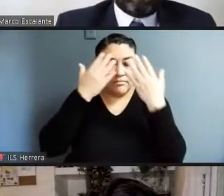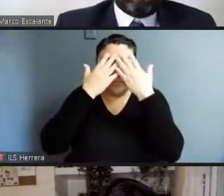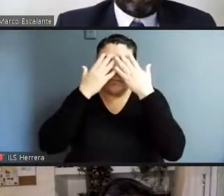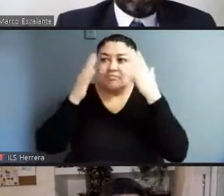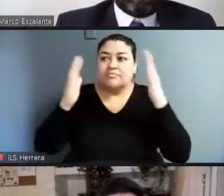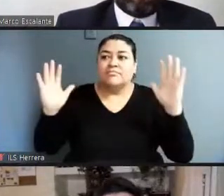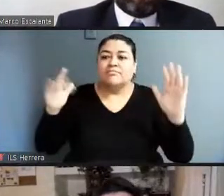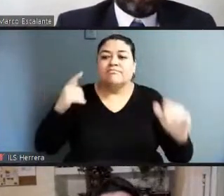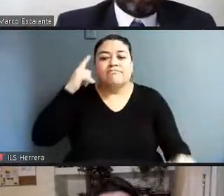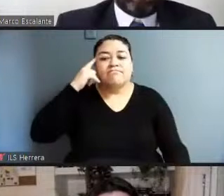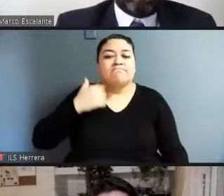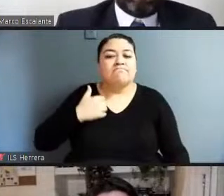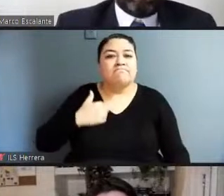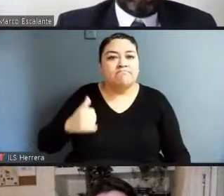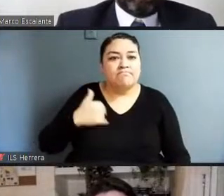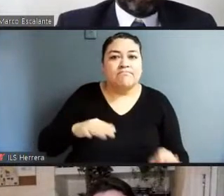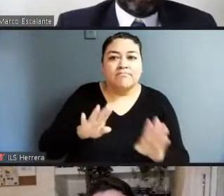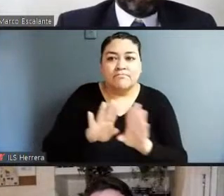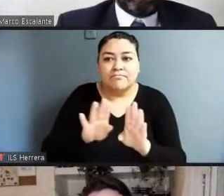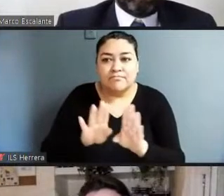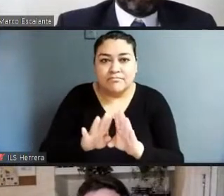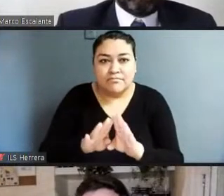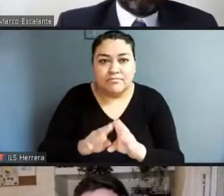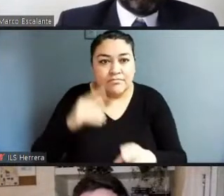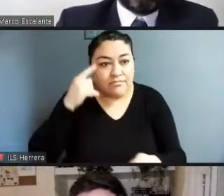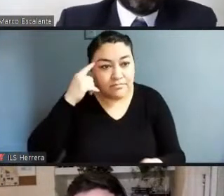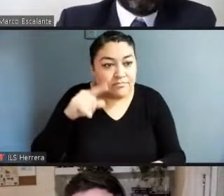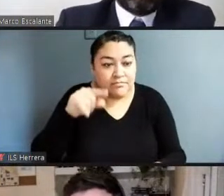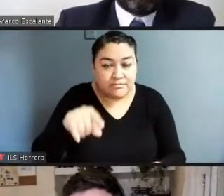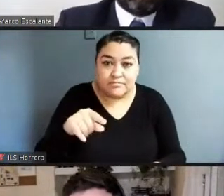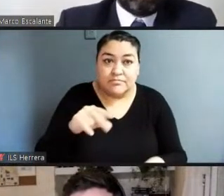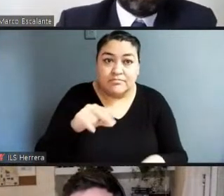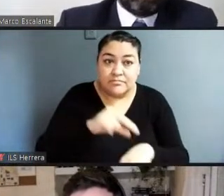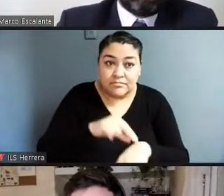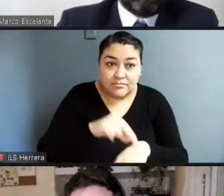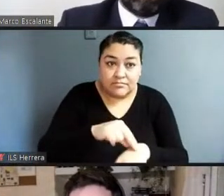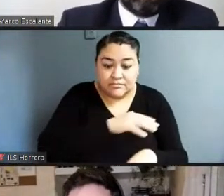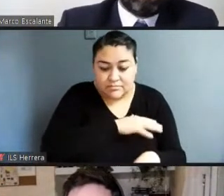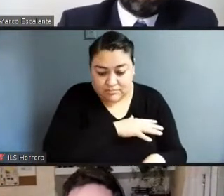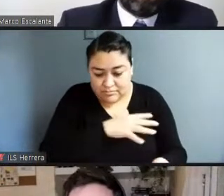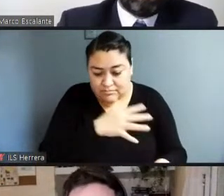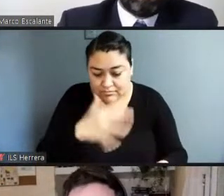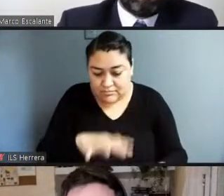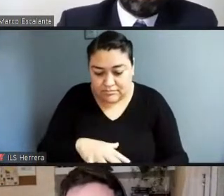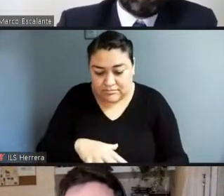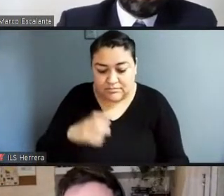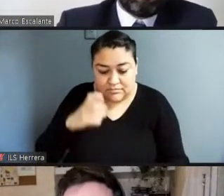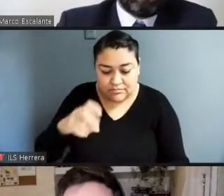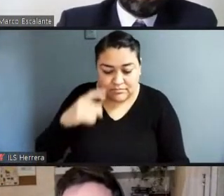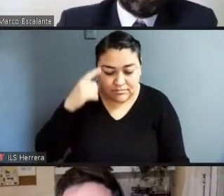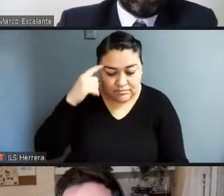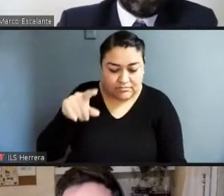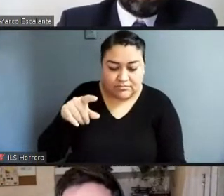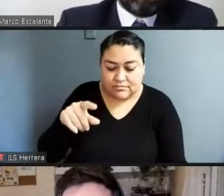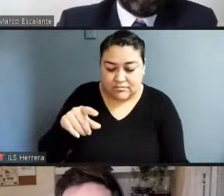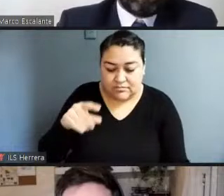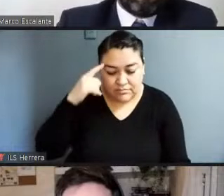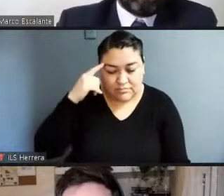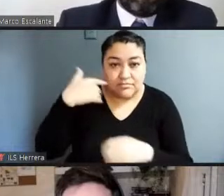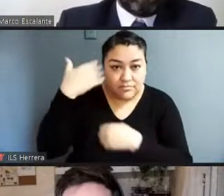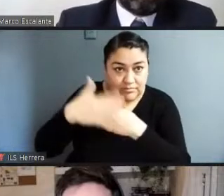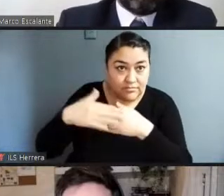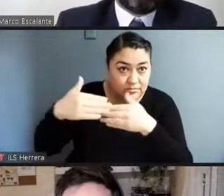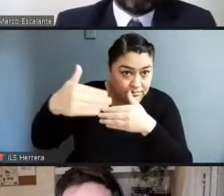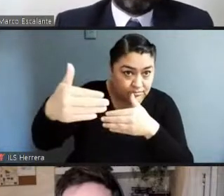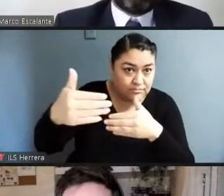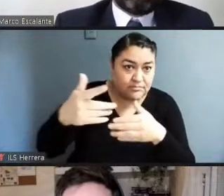start telling them about how relevant it is for a general practitioner to participate in